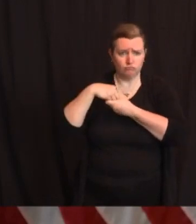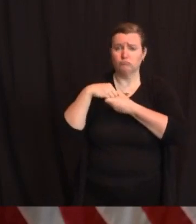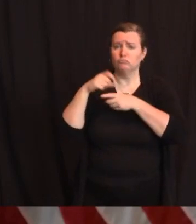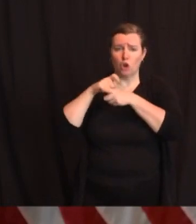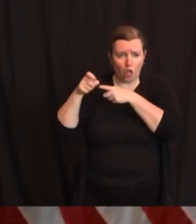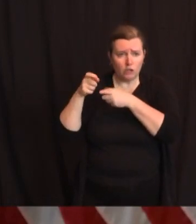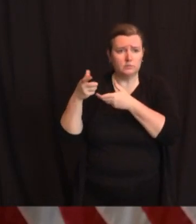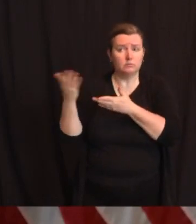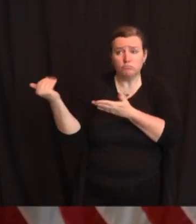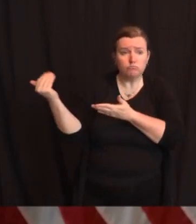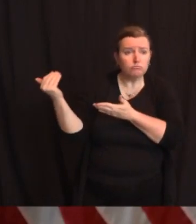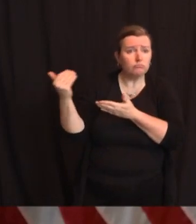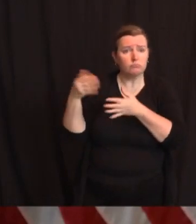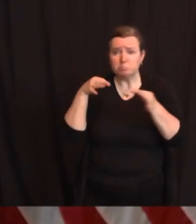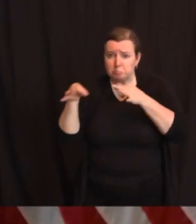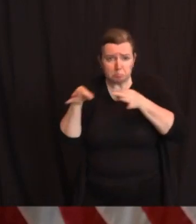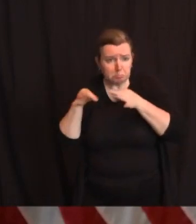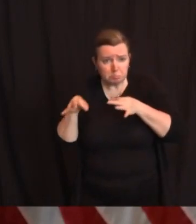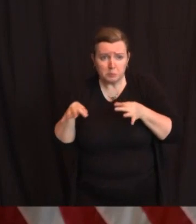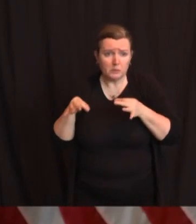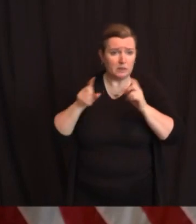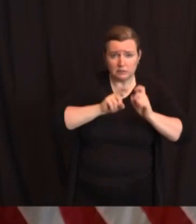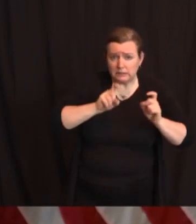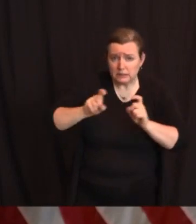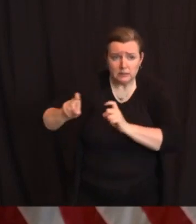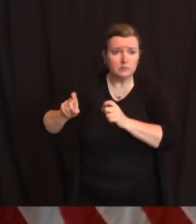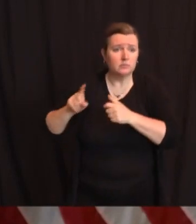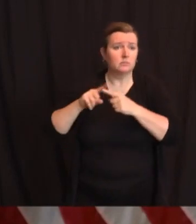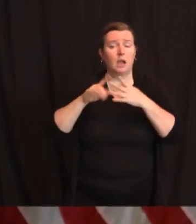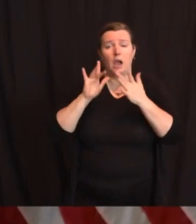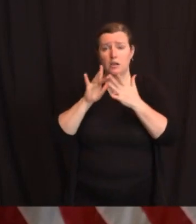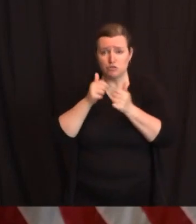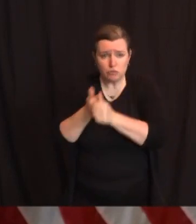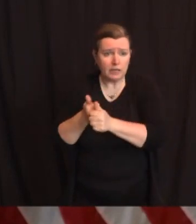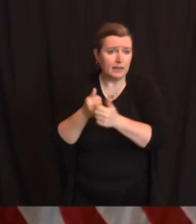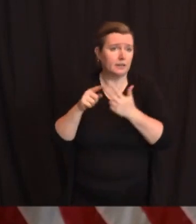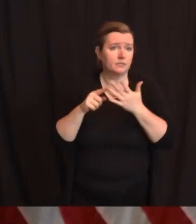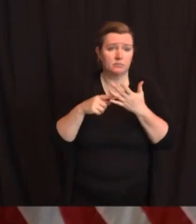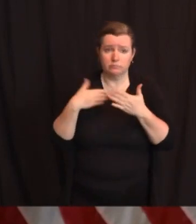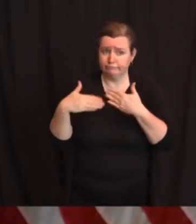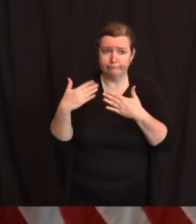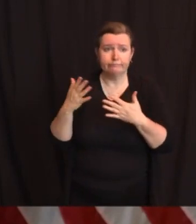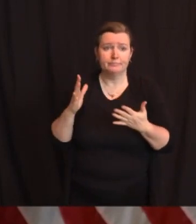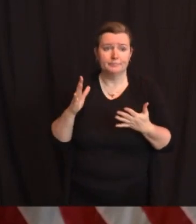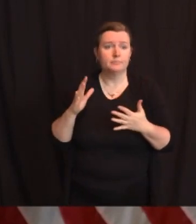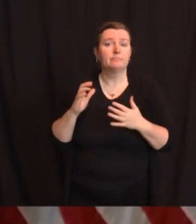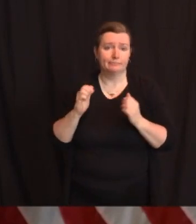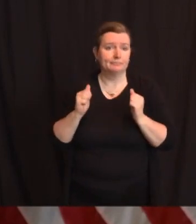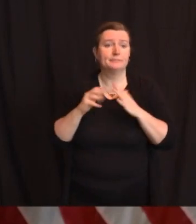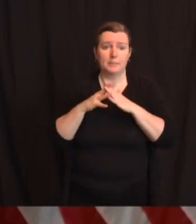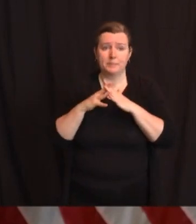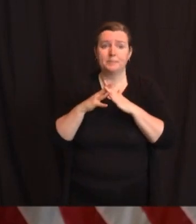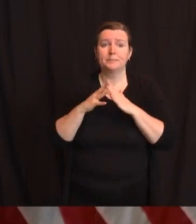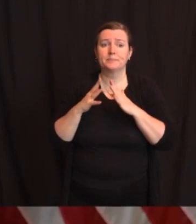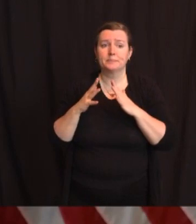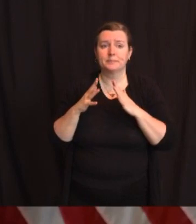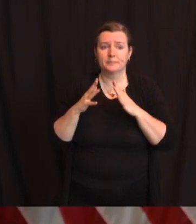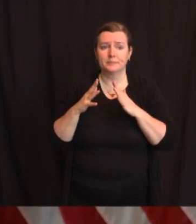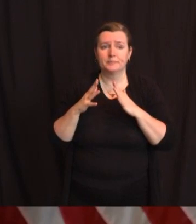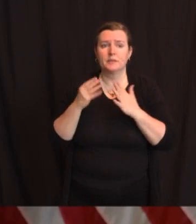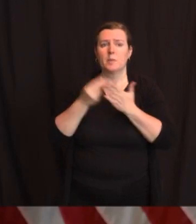testing. We have at least scheduled a leadership meeting tomorrow to talk about budget and funding and